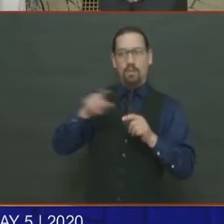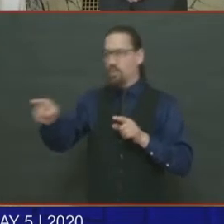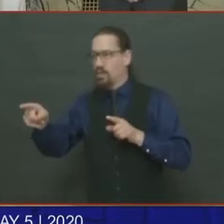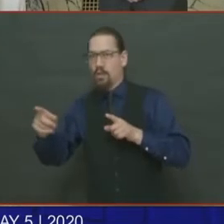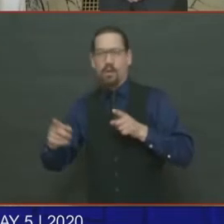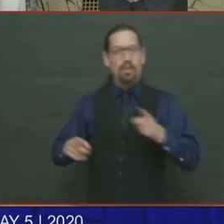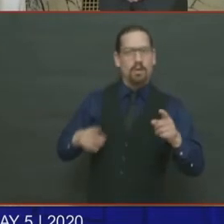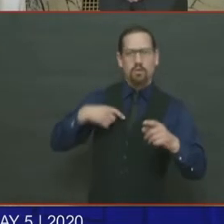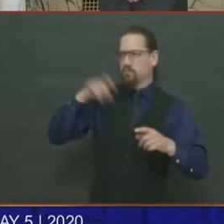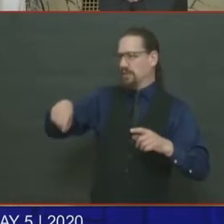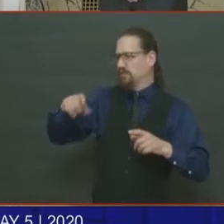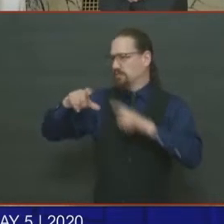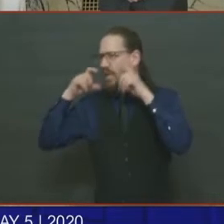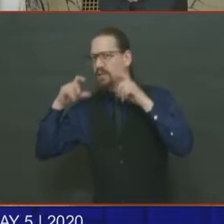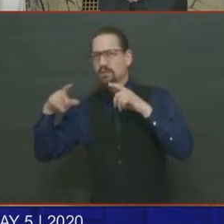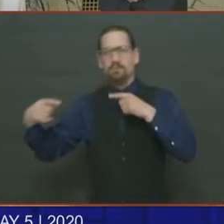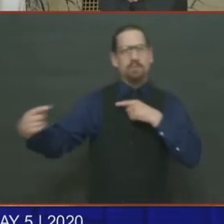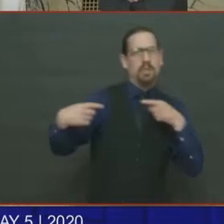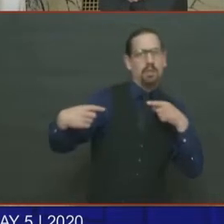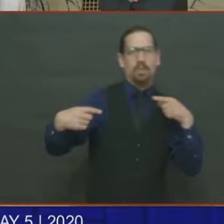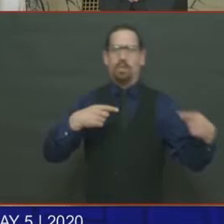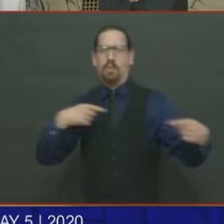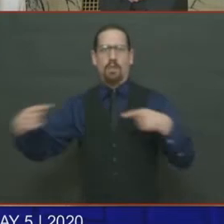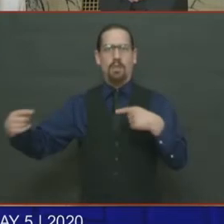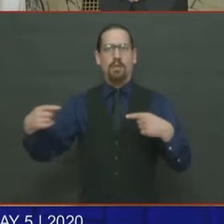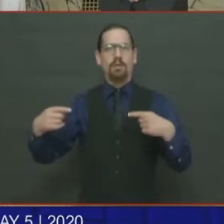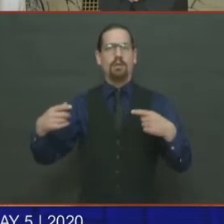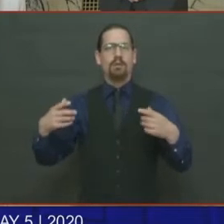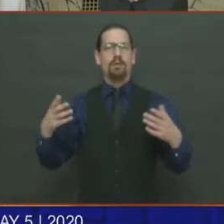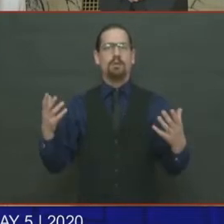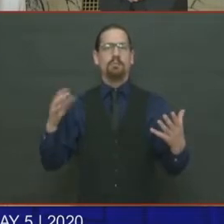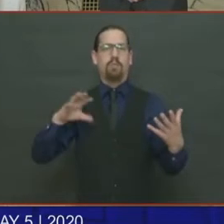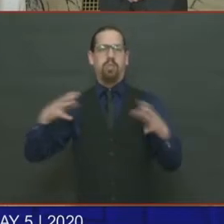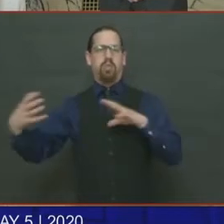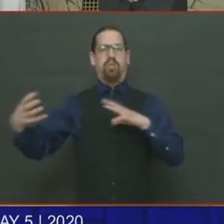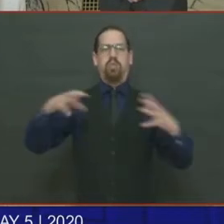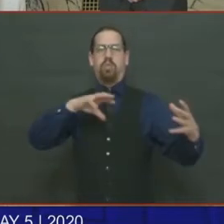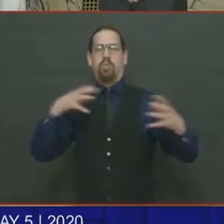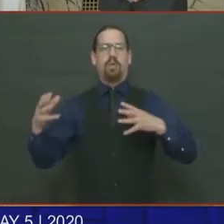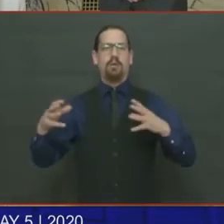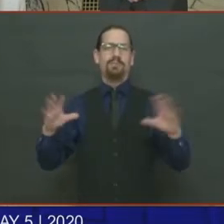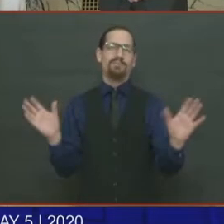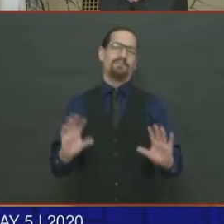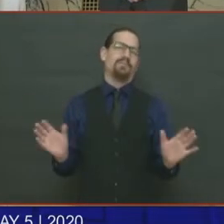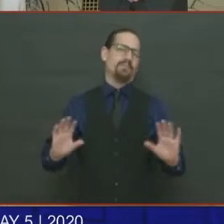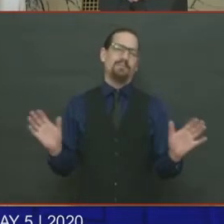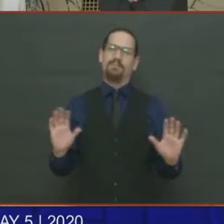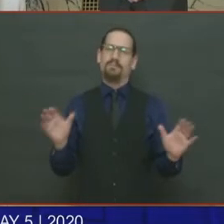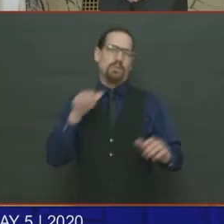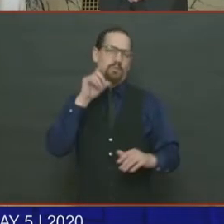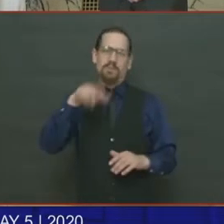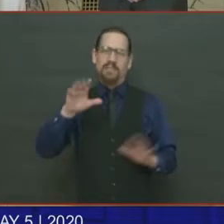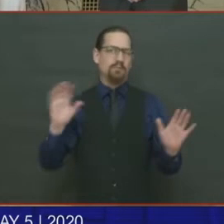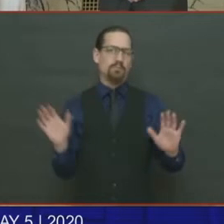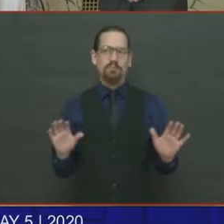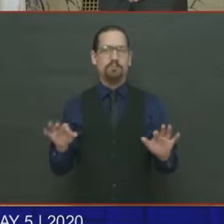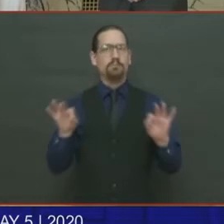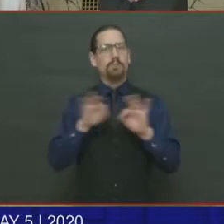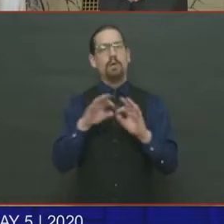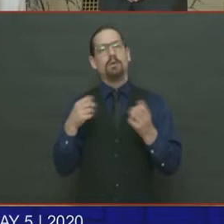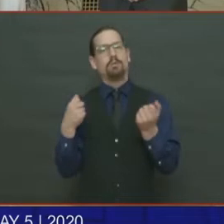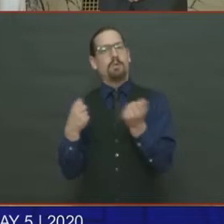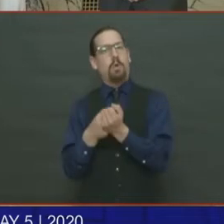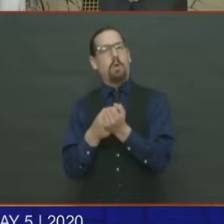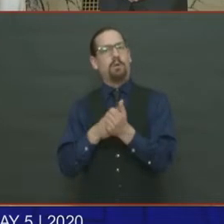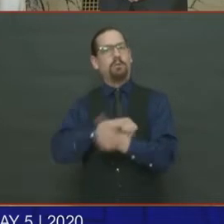with rudeness if you see someone not wearing a mask. But now is the time to be able to support each other in being able to do